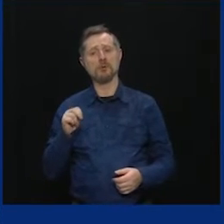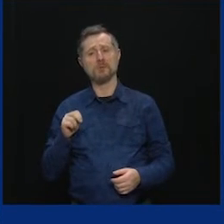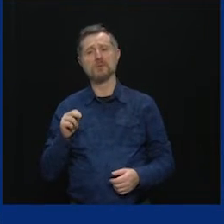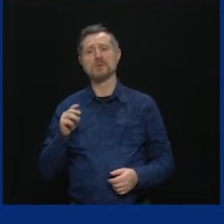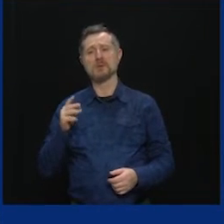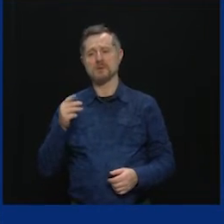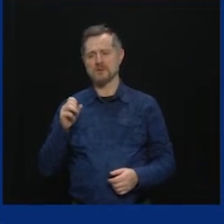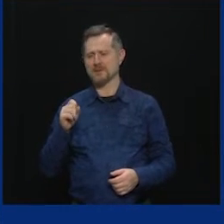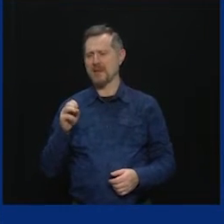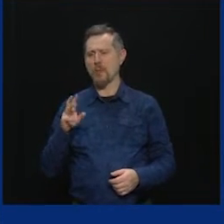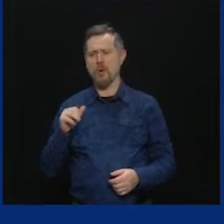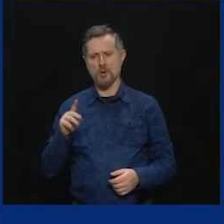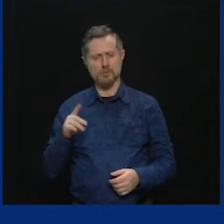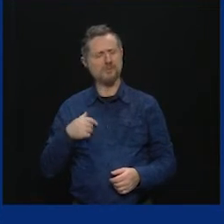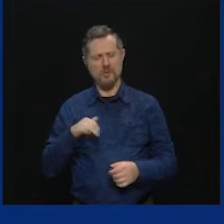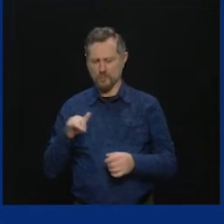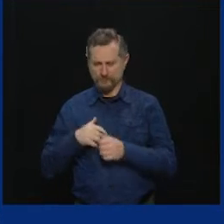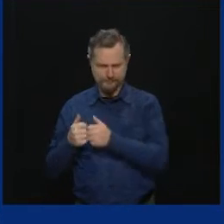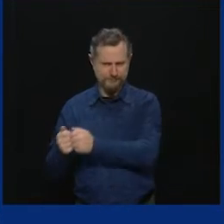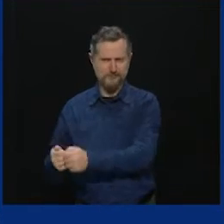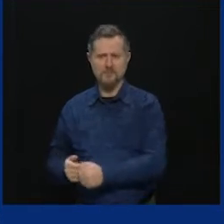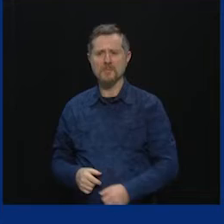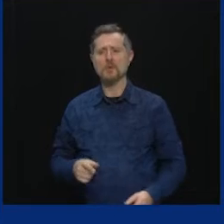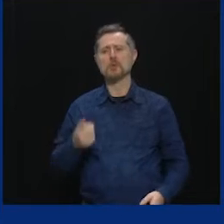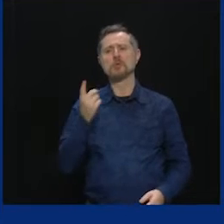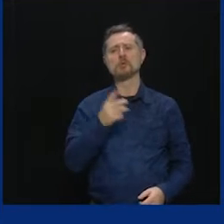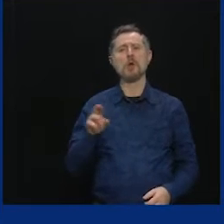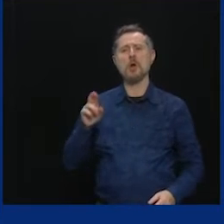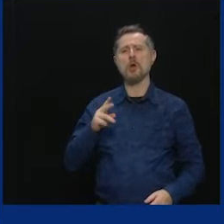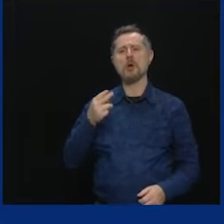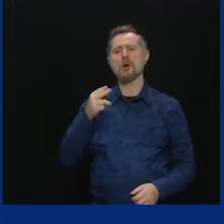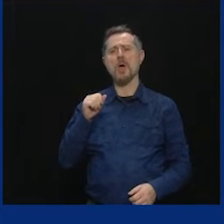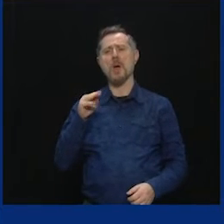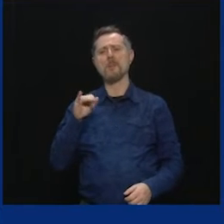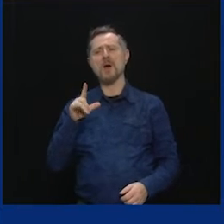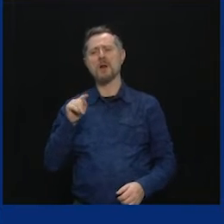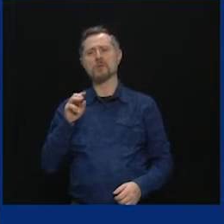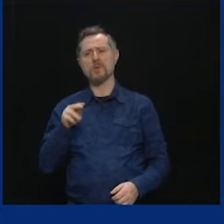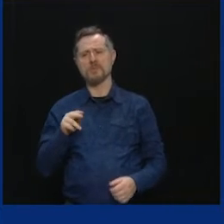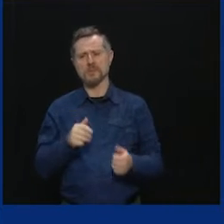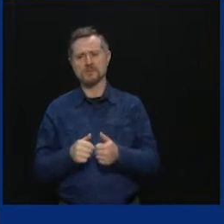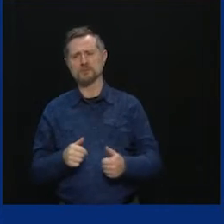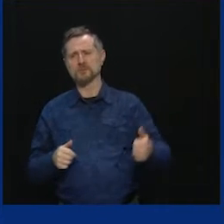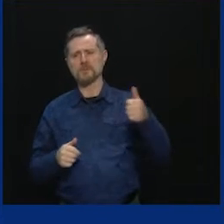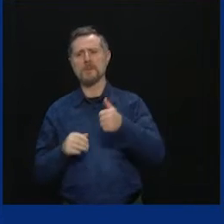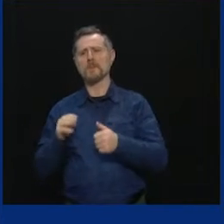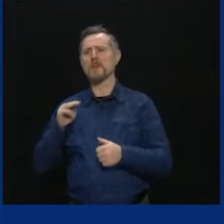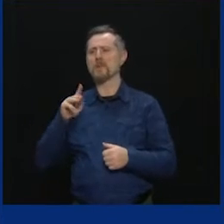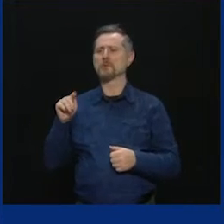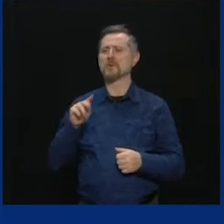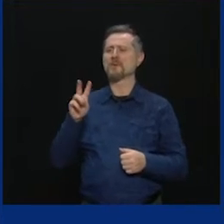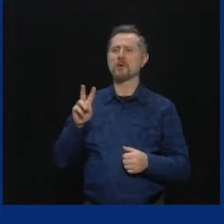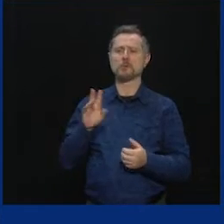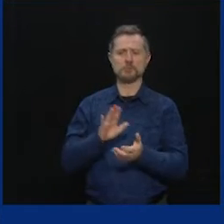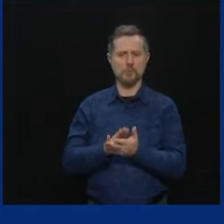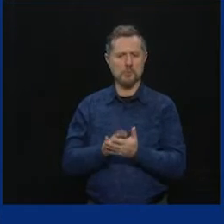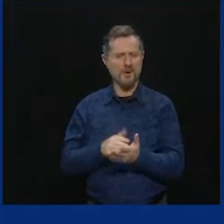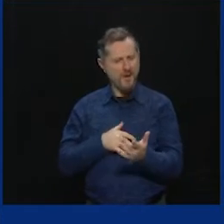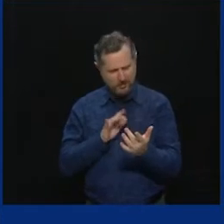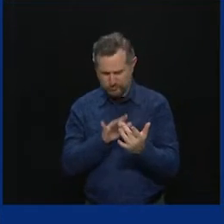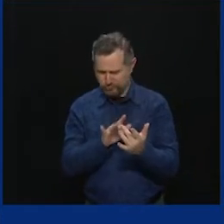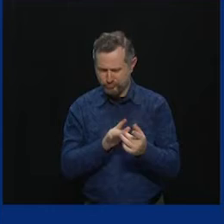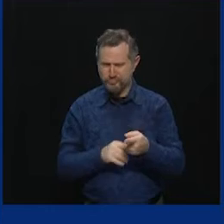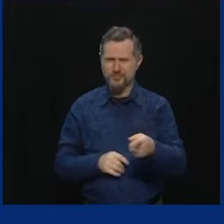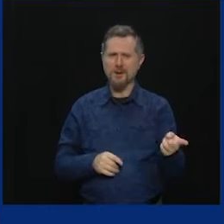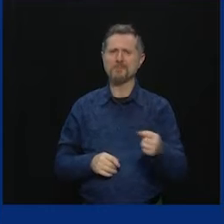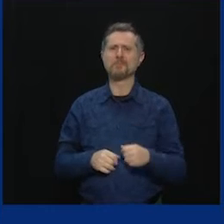well. I know Dr. Hamilton, the superintendent of Mount Vernon Schools, can attest to those calls as well.